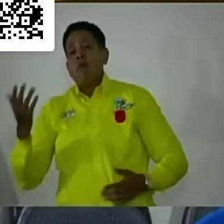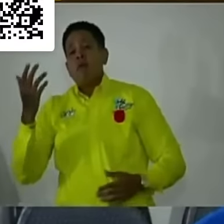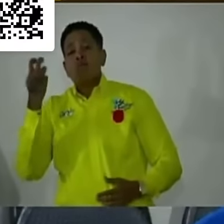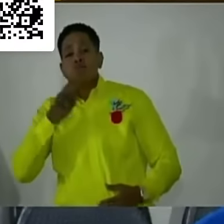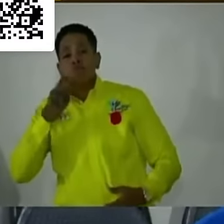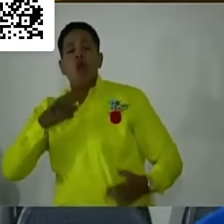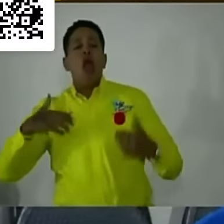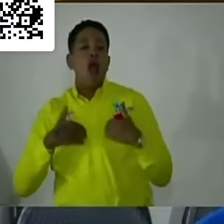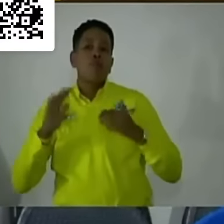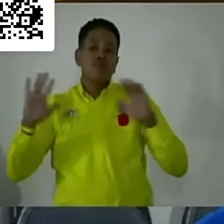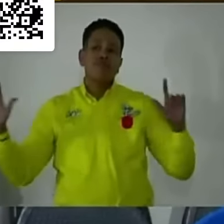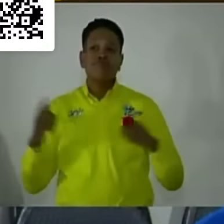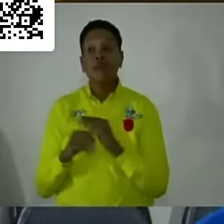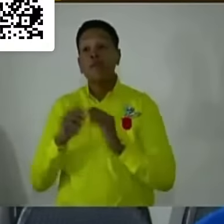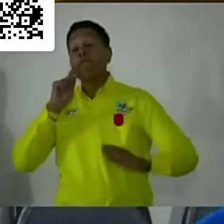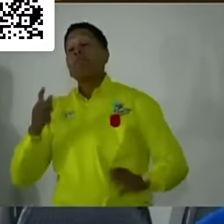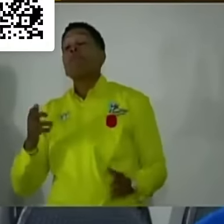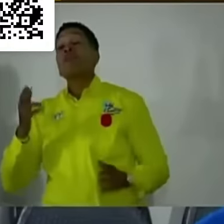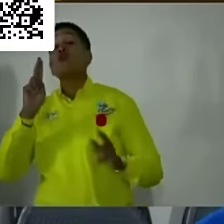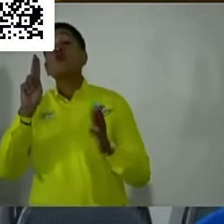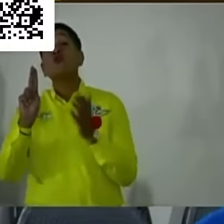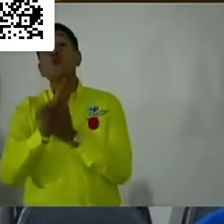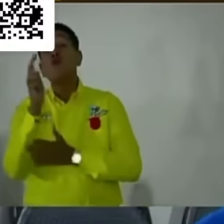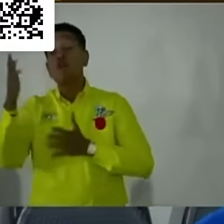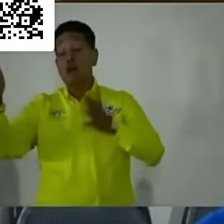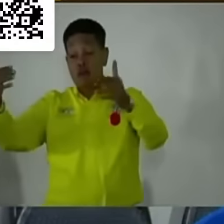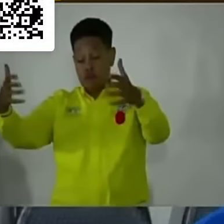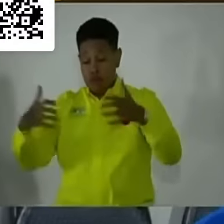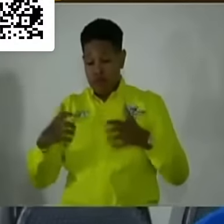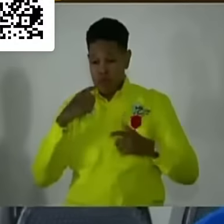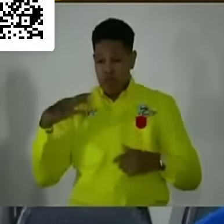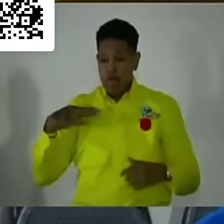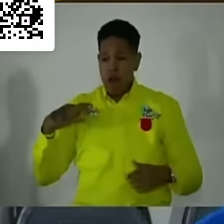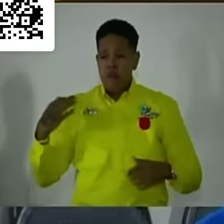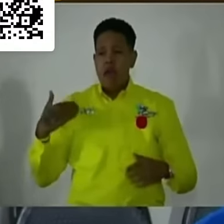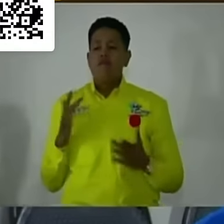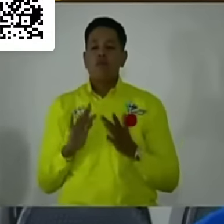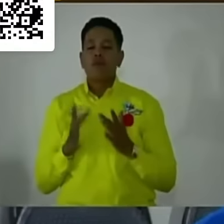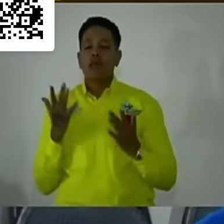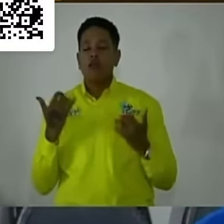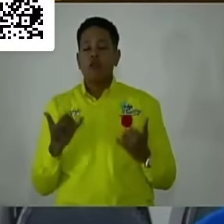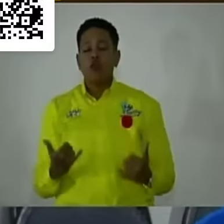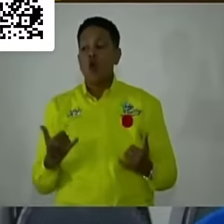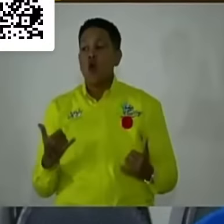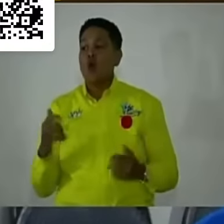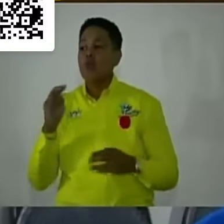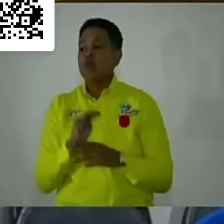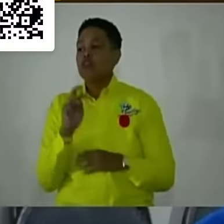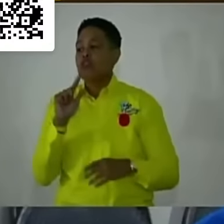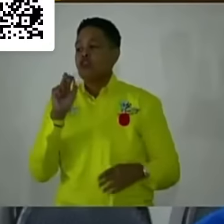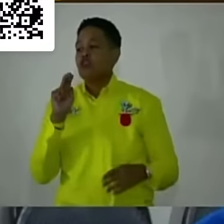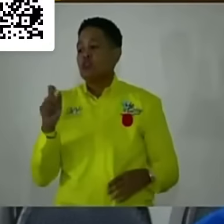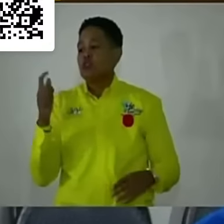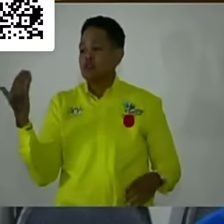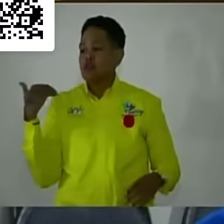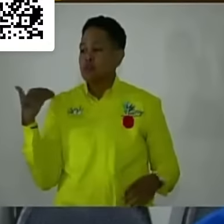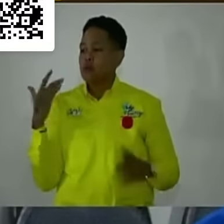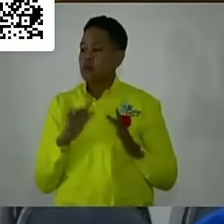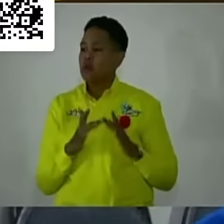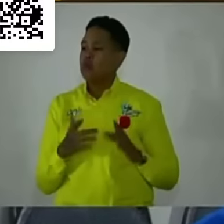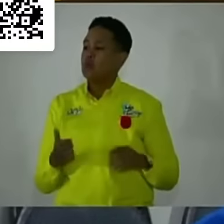university mobilization and other volunteers, there is a website, Minister Grange, remind me of the name of the